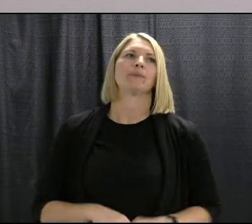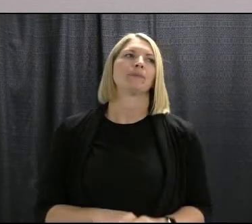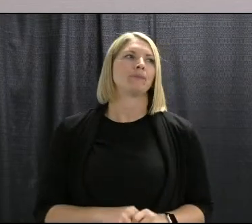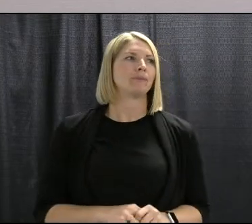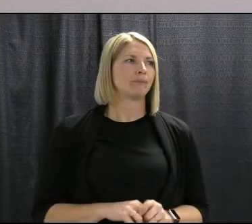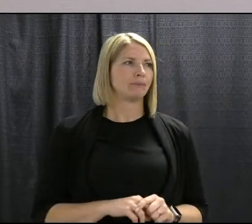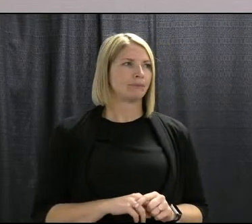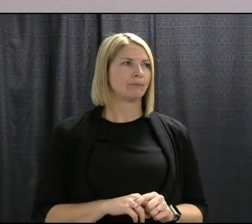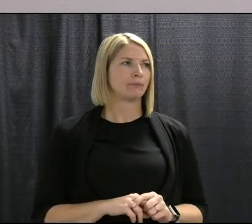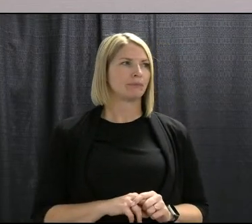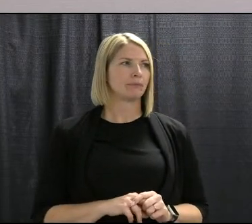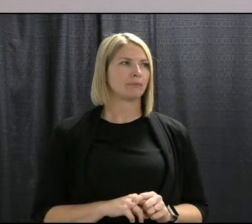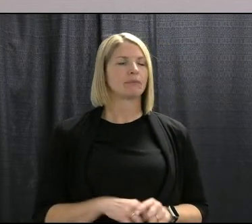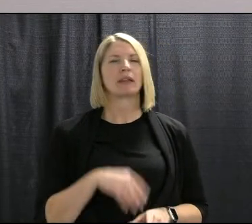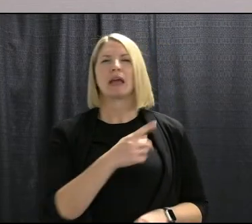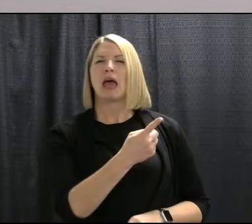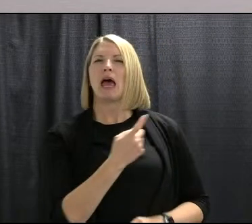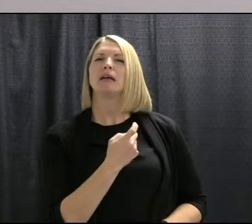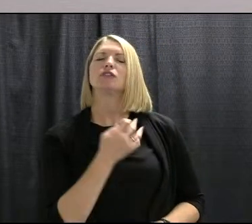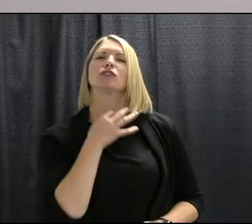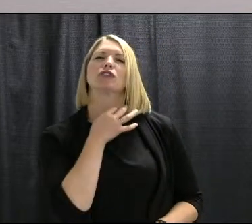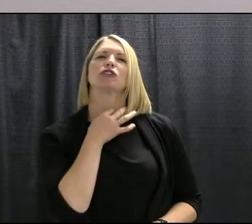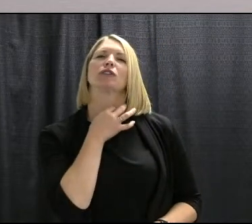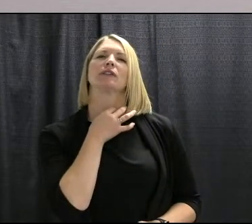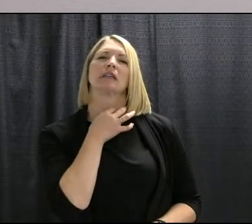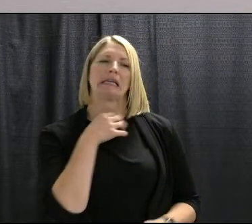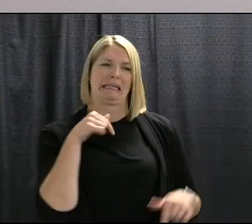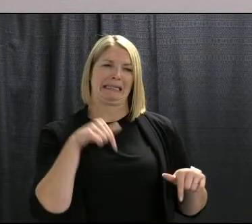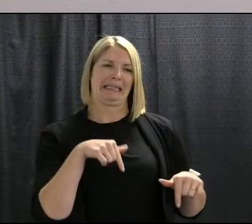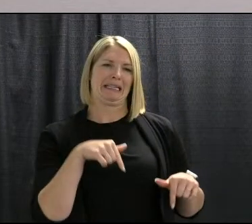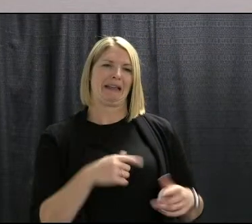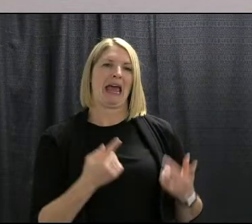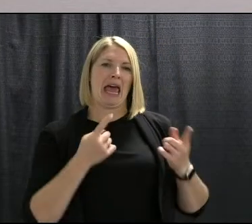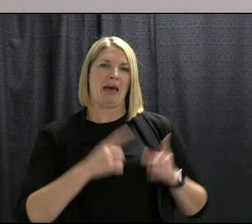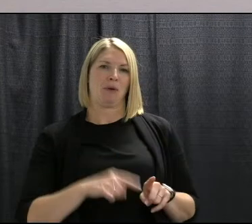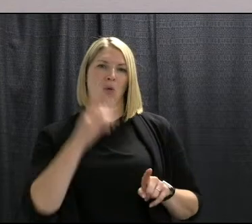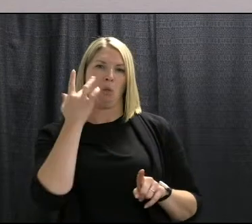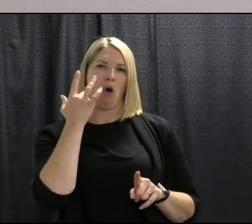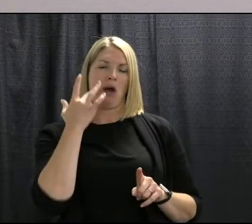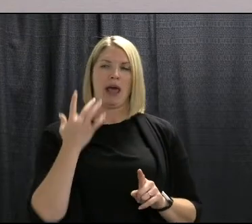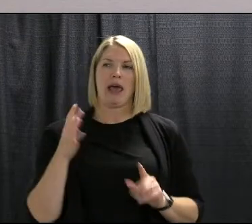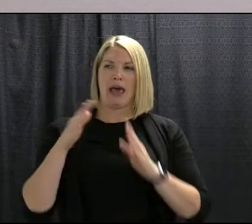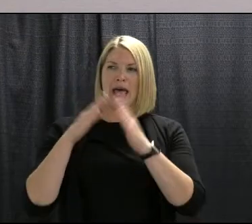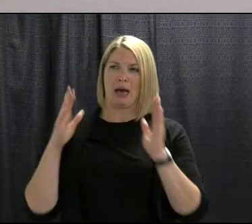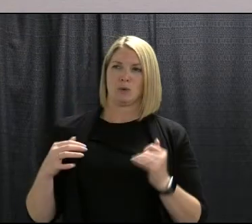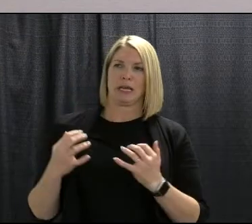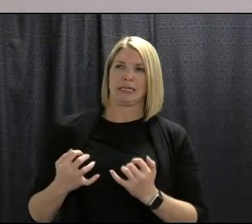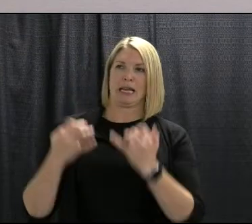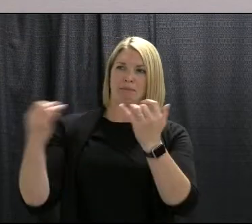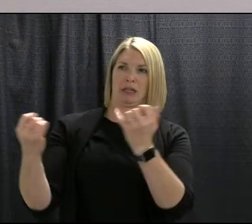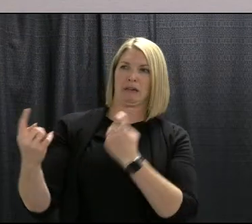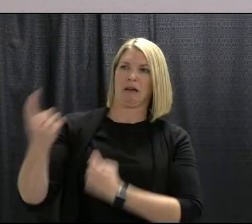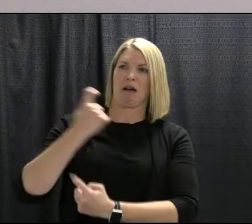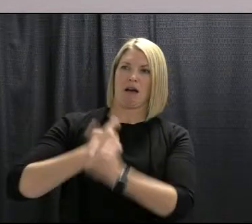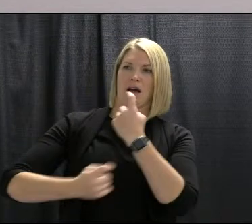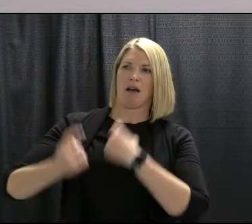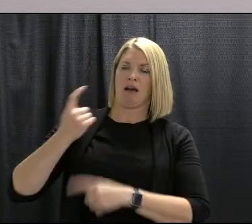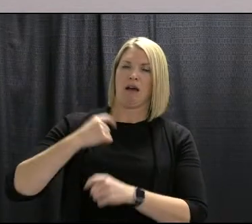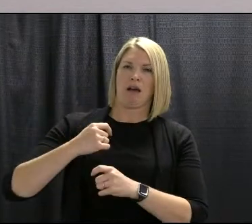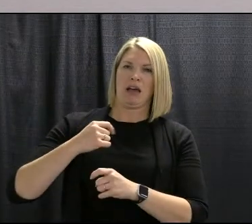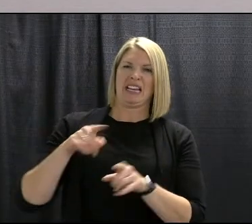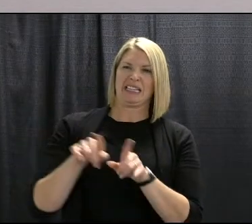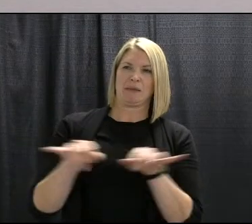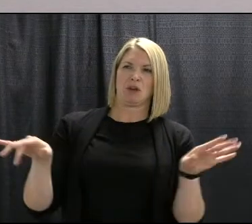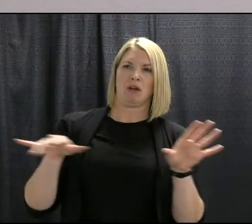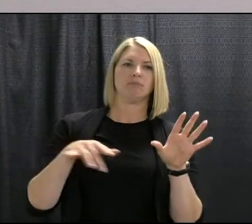Is this only happening now because it came up in the House of Assembly and because there have been stories about this in the